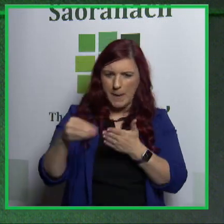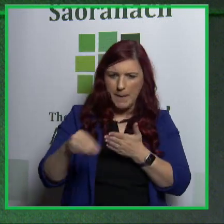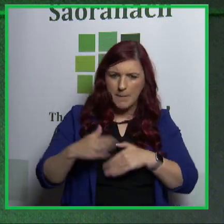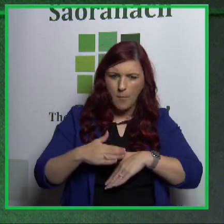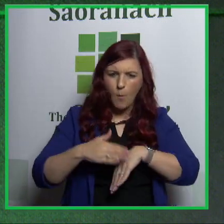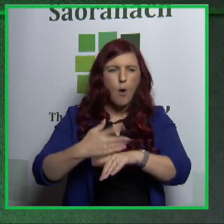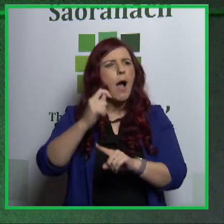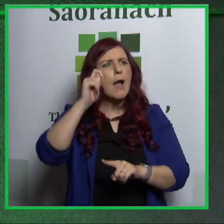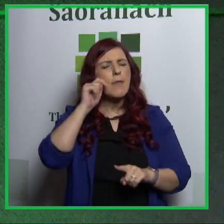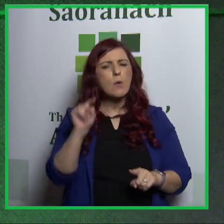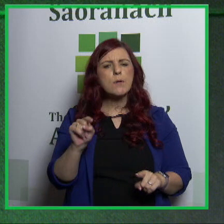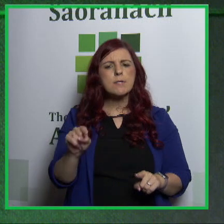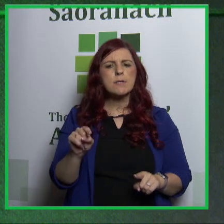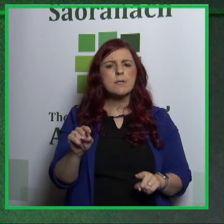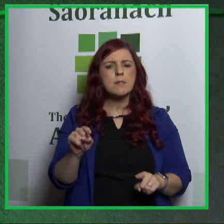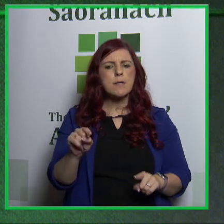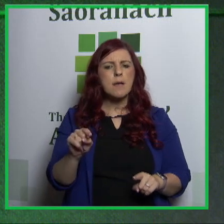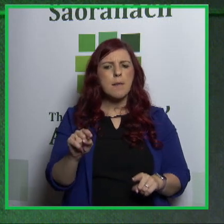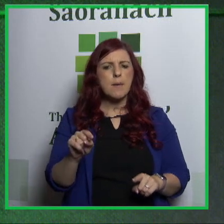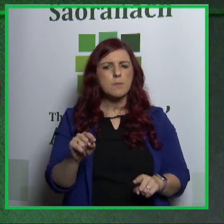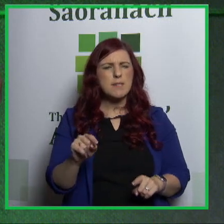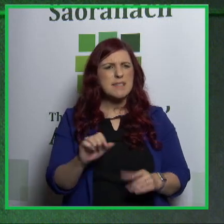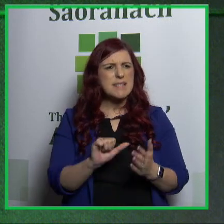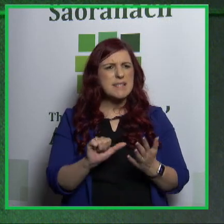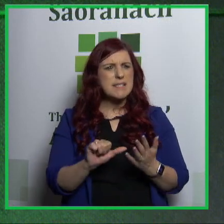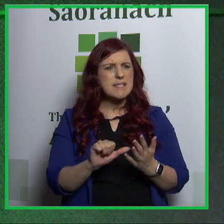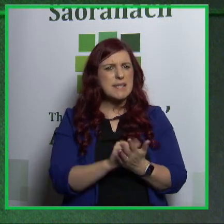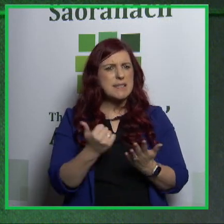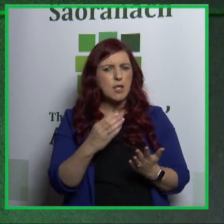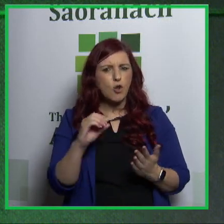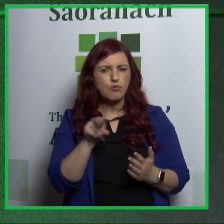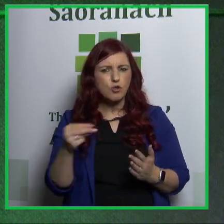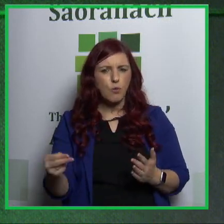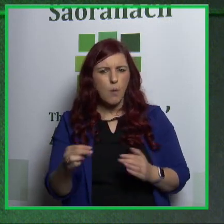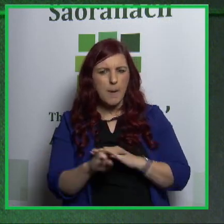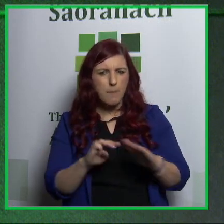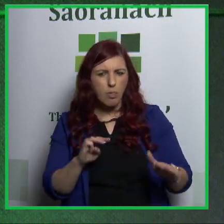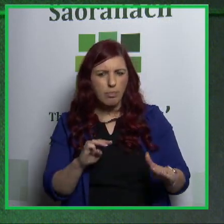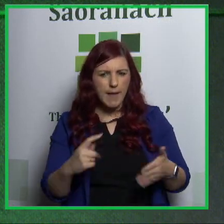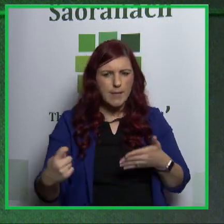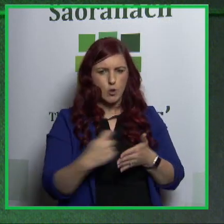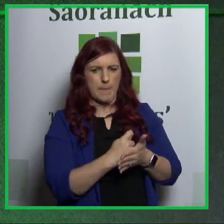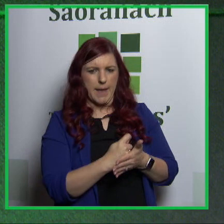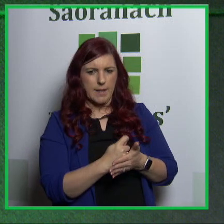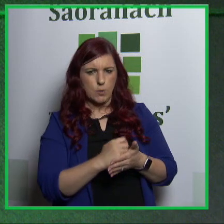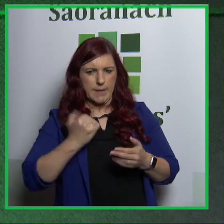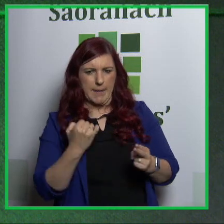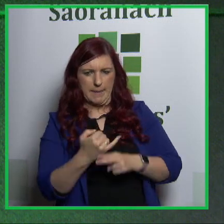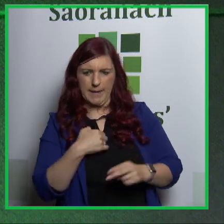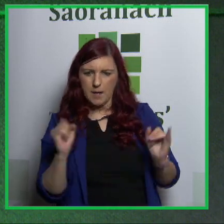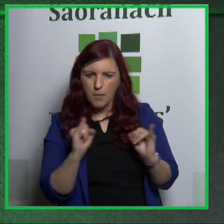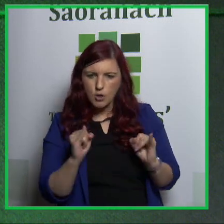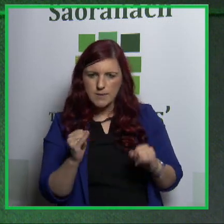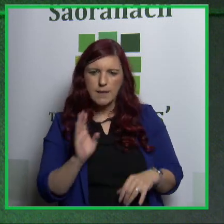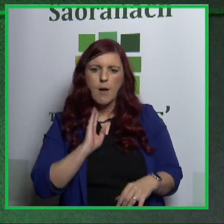I think my rent was €1,600 a month. The government ended up paying like that a weekly to keep me in emergency accommodation,